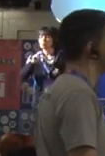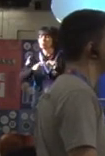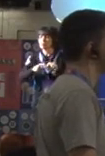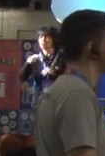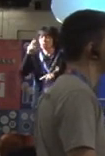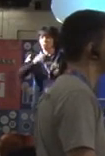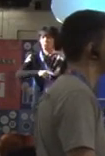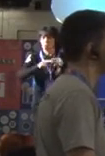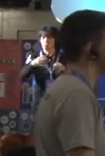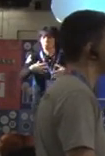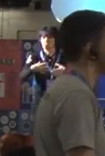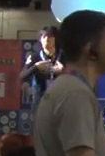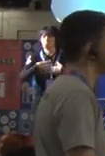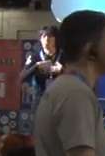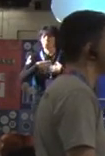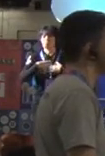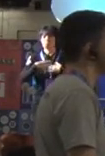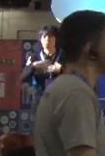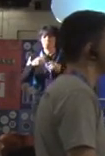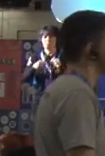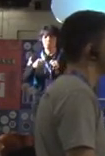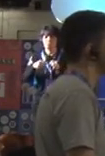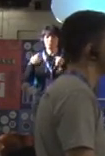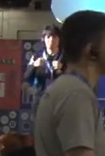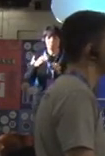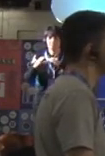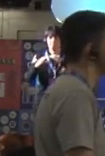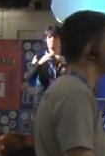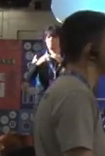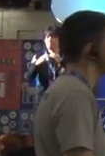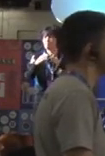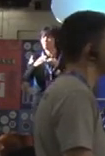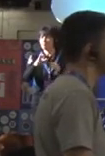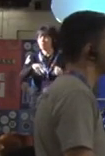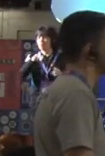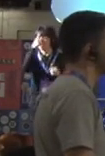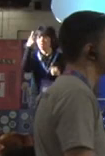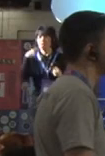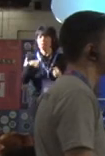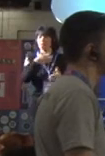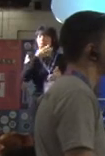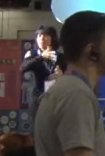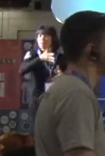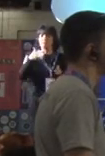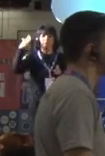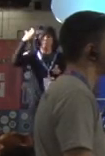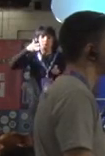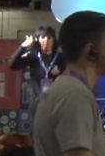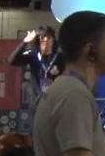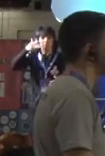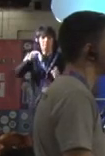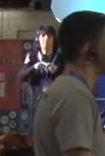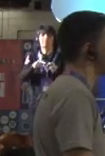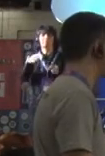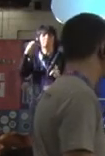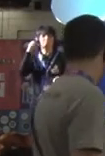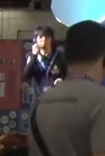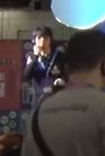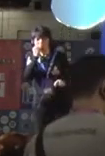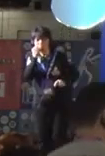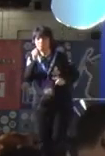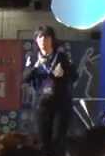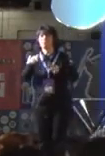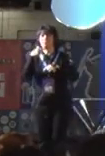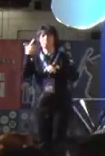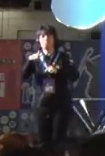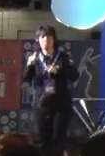being communicated, that people were going to science lectures and nodding, and then afterwards, if you said, well, what did you learn from that? They